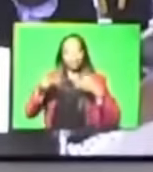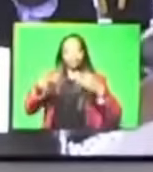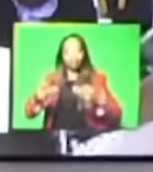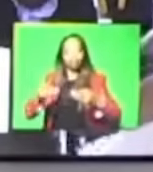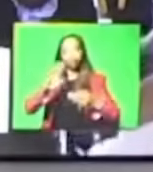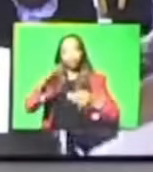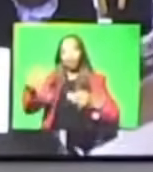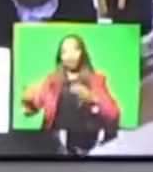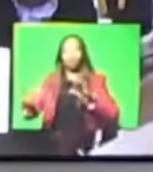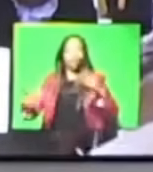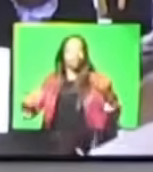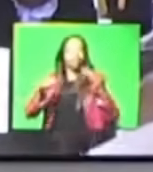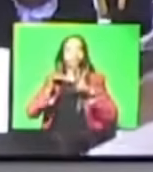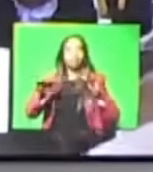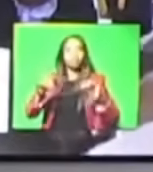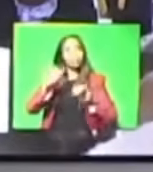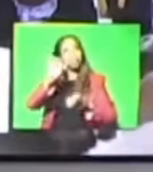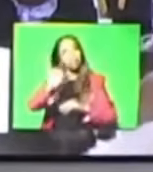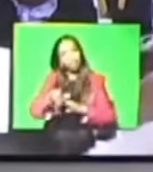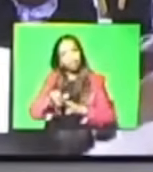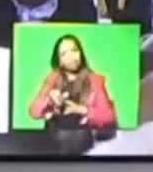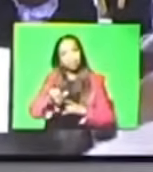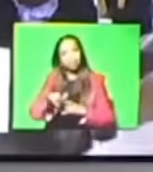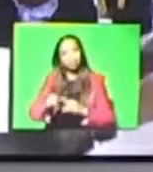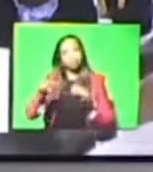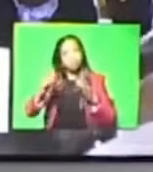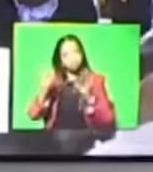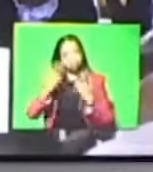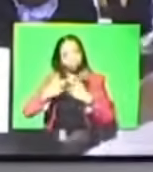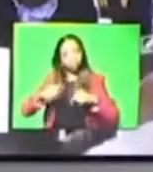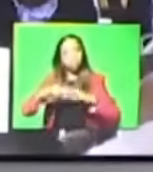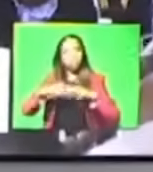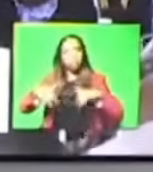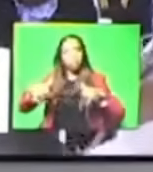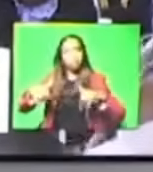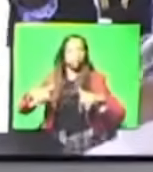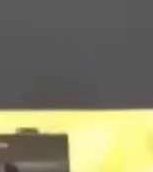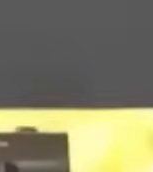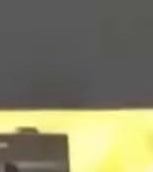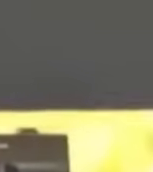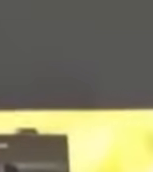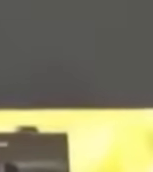that is unparliamentary and it cannot be accepted. Thank you.